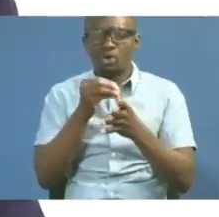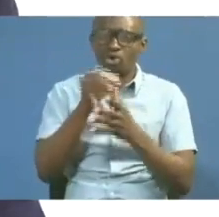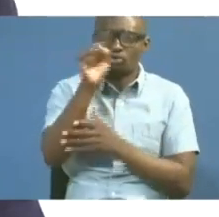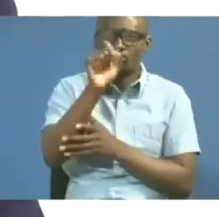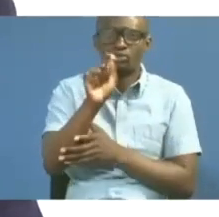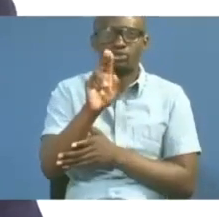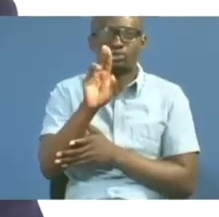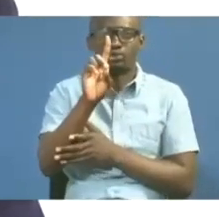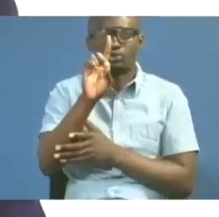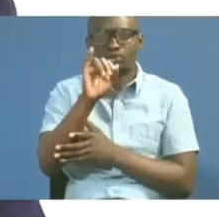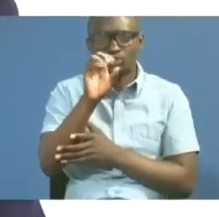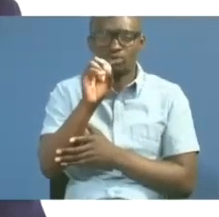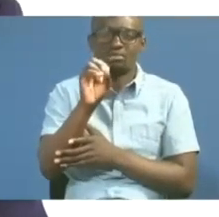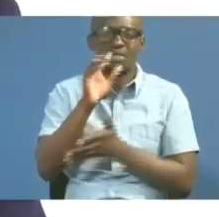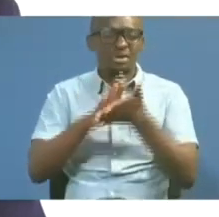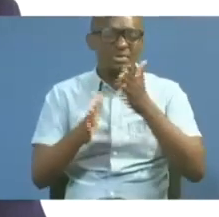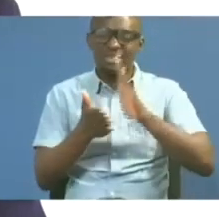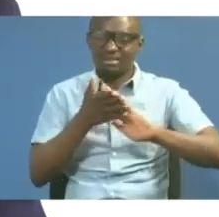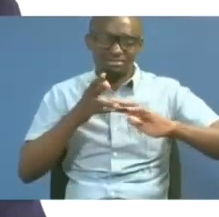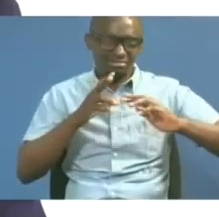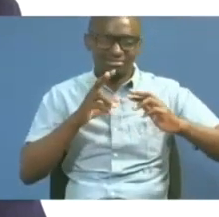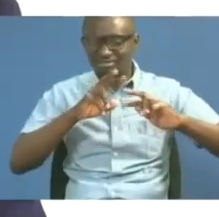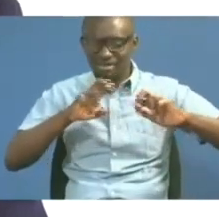without having to look for, for transport,